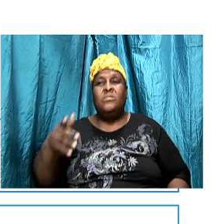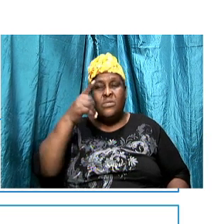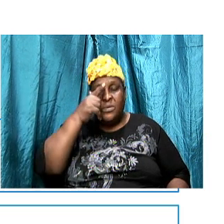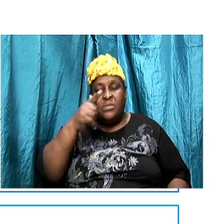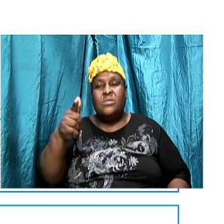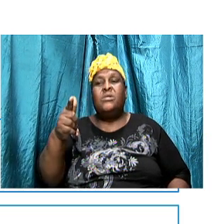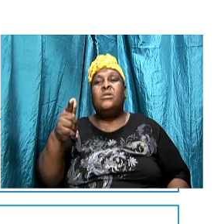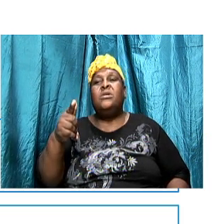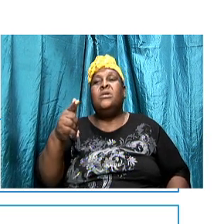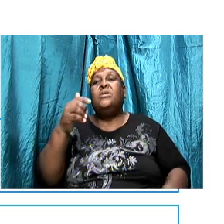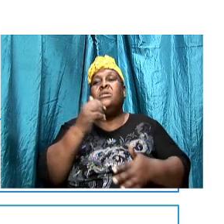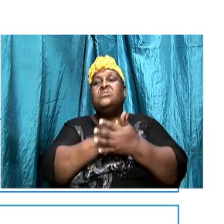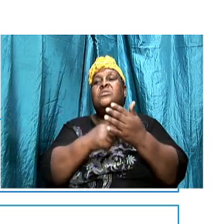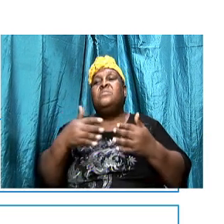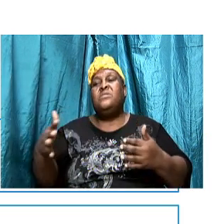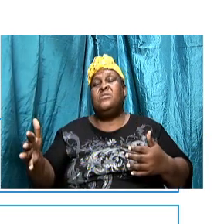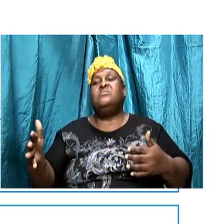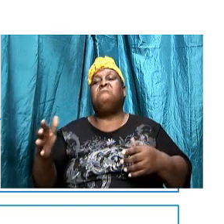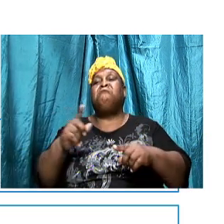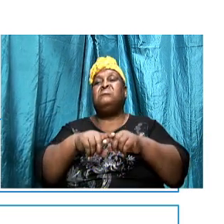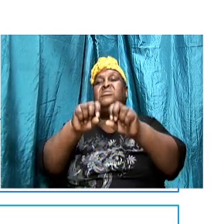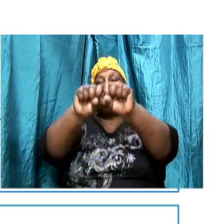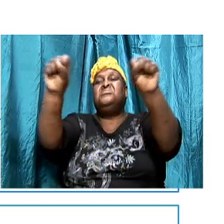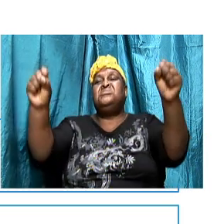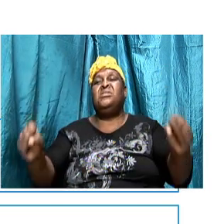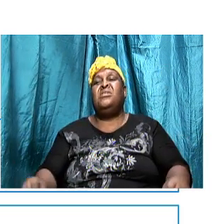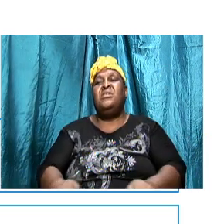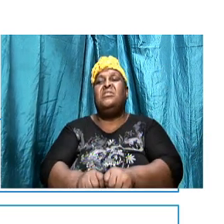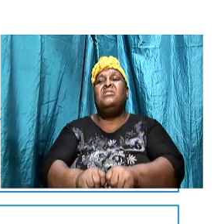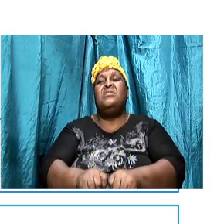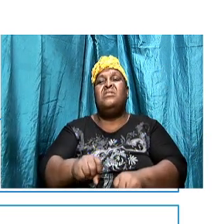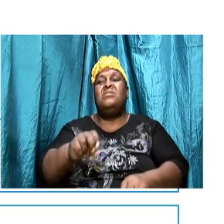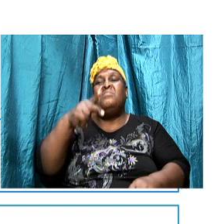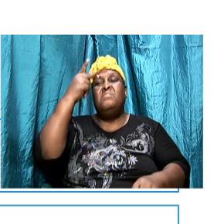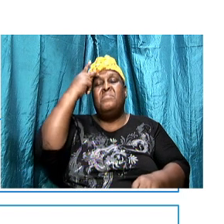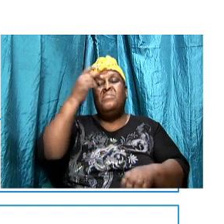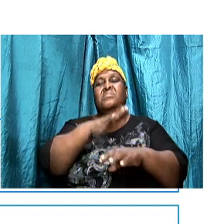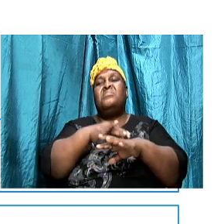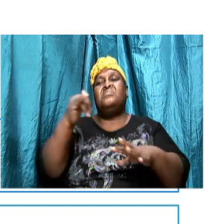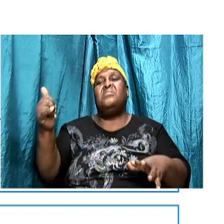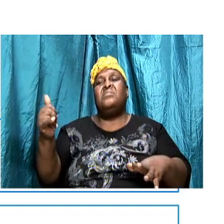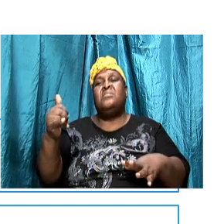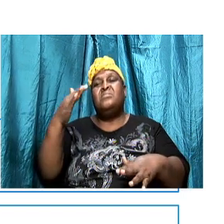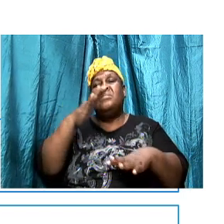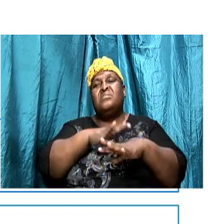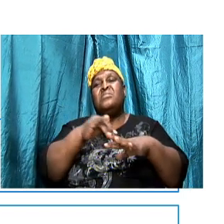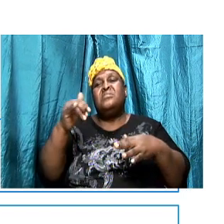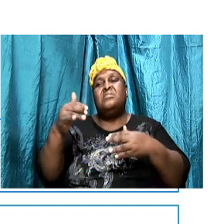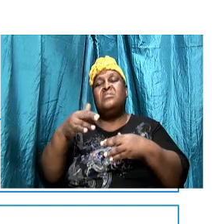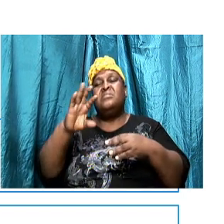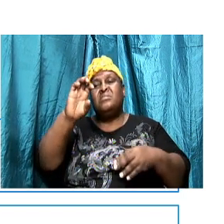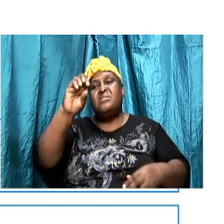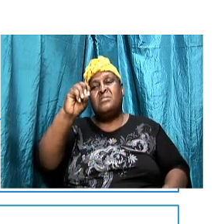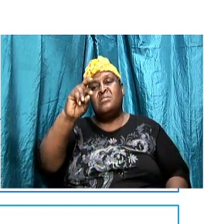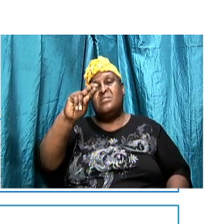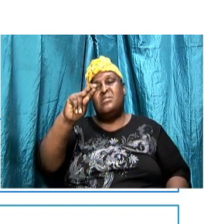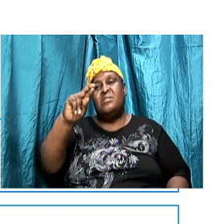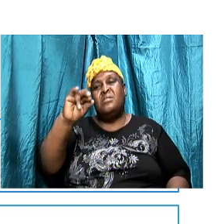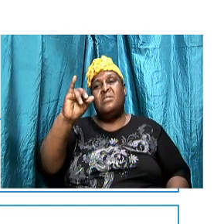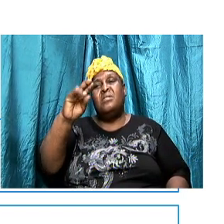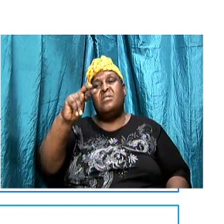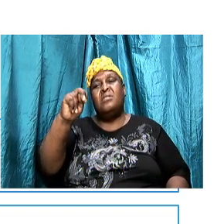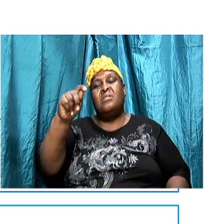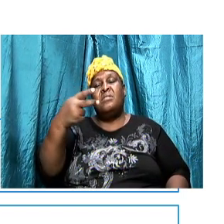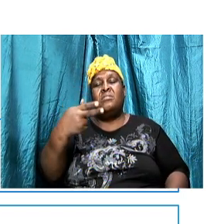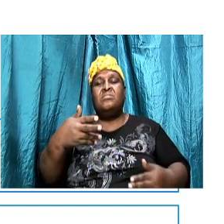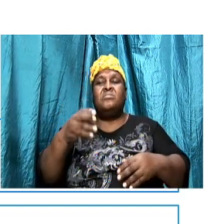We looked at some things on this side already. We looked at Paul called the Corinthian church babes, and you know, we underscored that